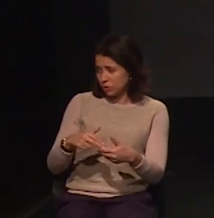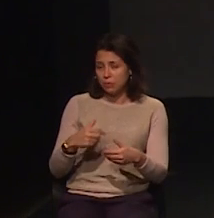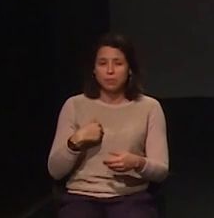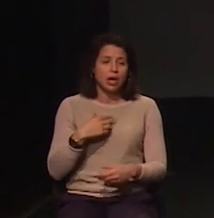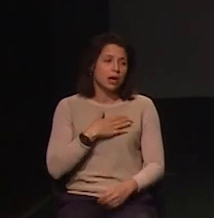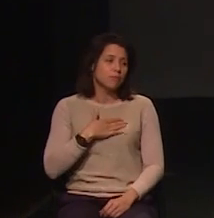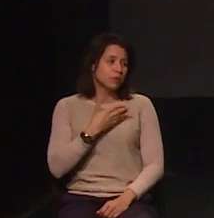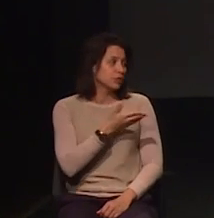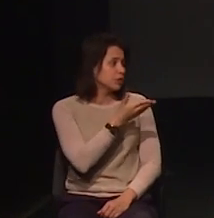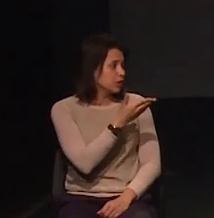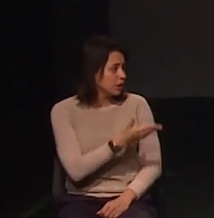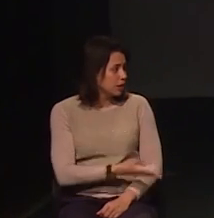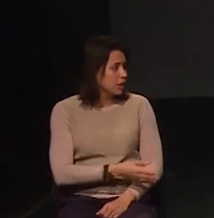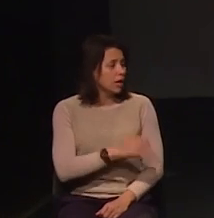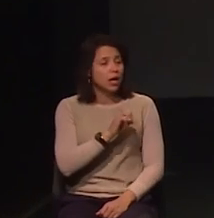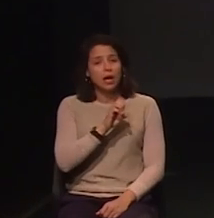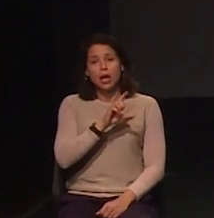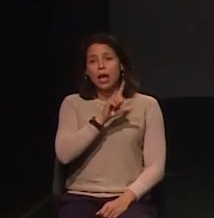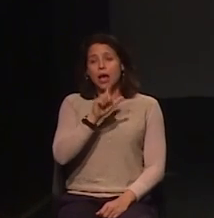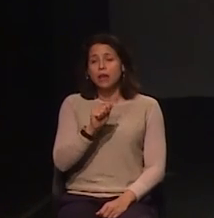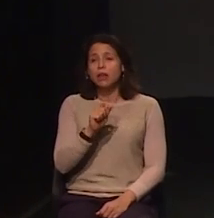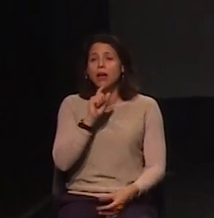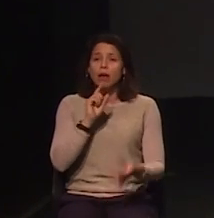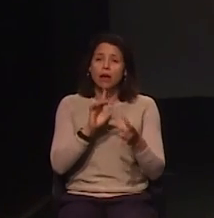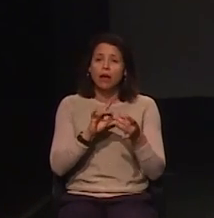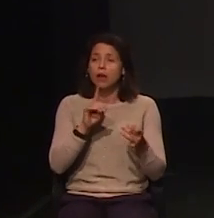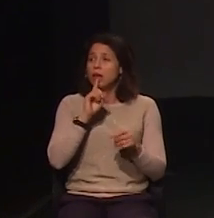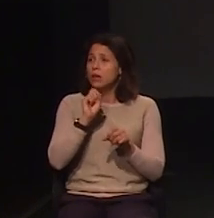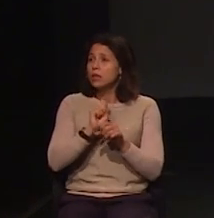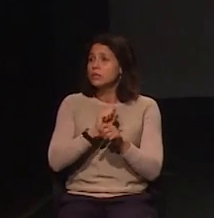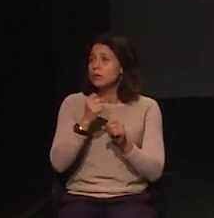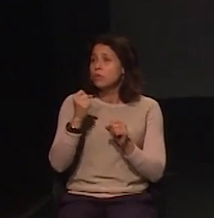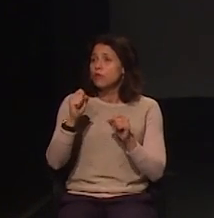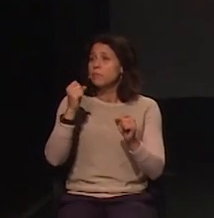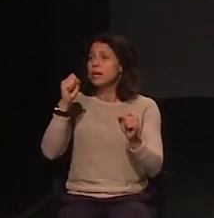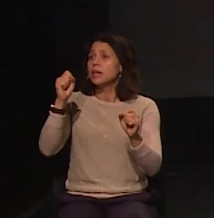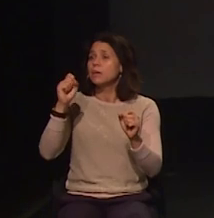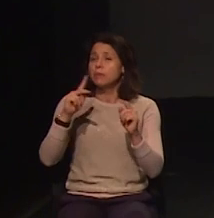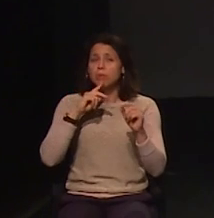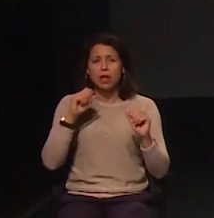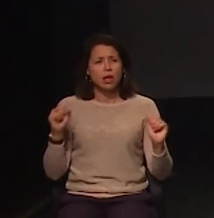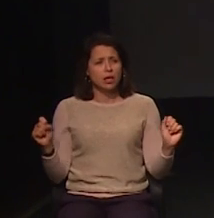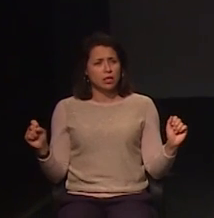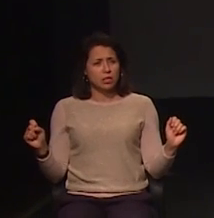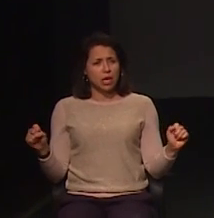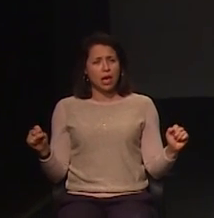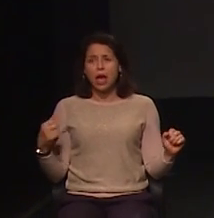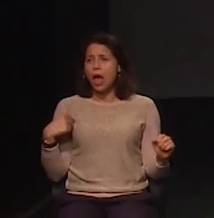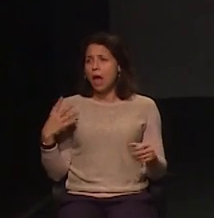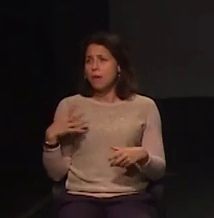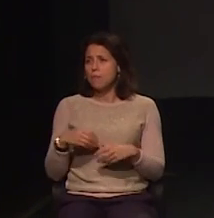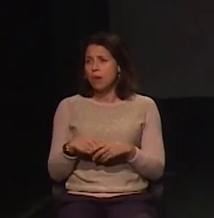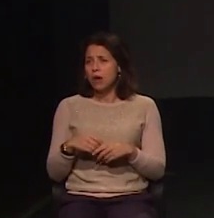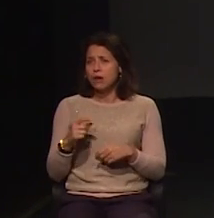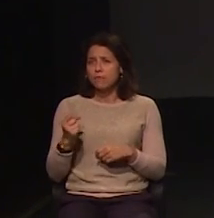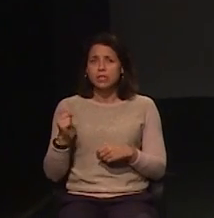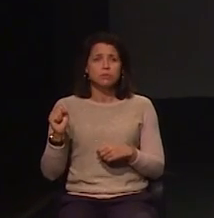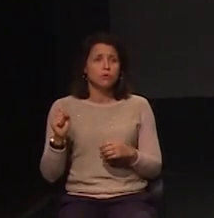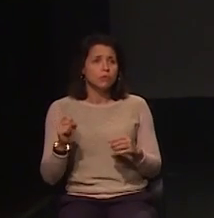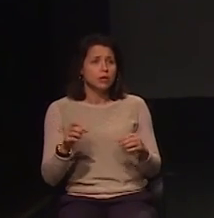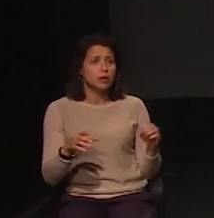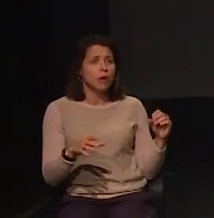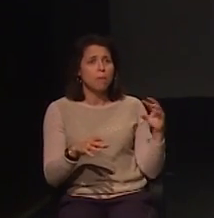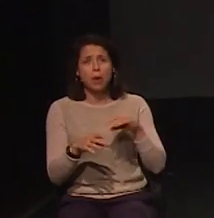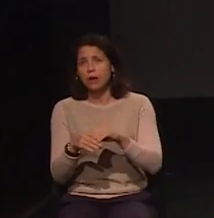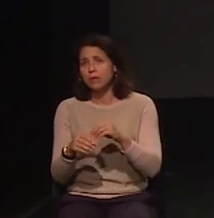adopt language, we'd be like, yeah, it's a movement. This Occupy movement, this movement, this movement, and then things are still the same. Yes, but right? It was very silent out there. I